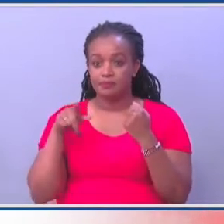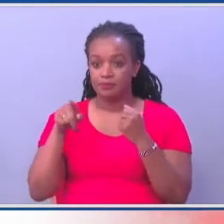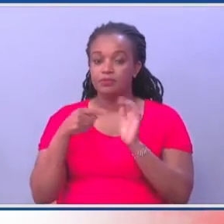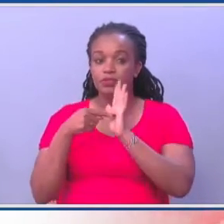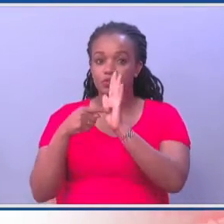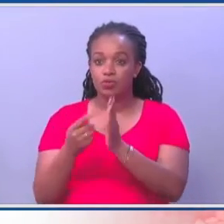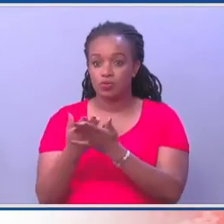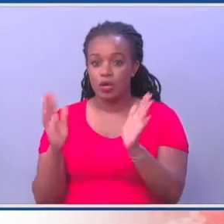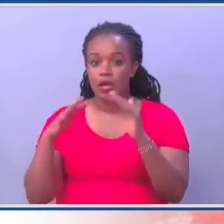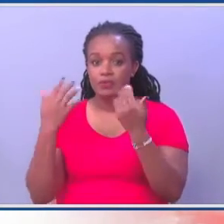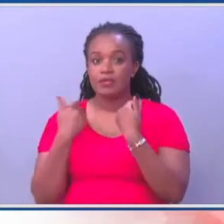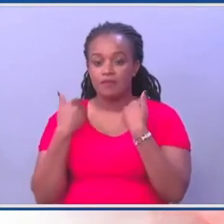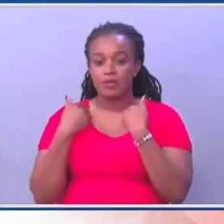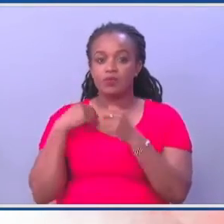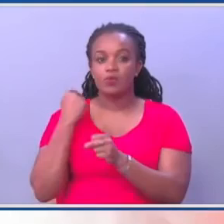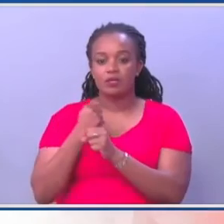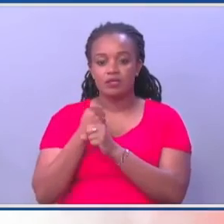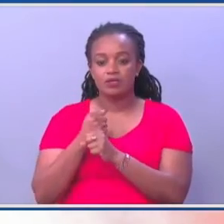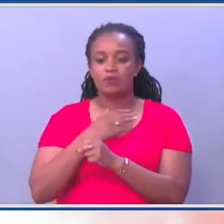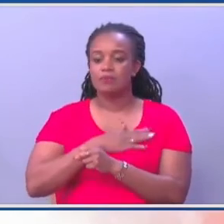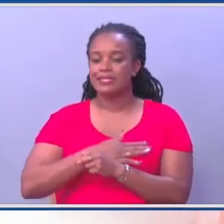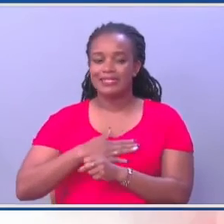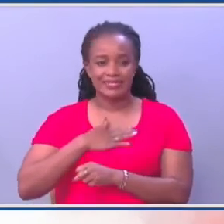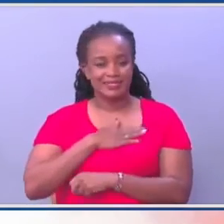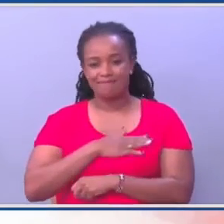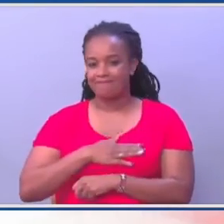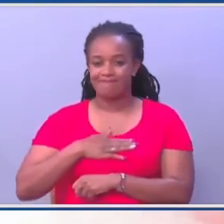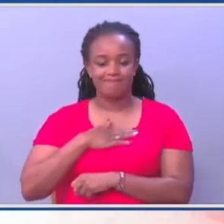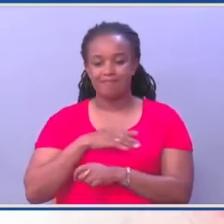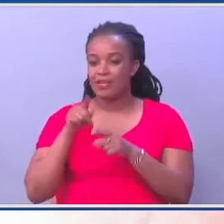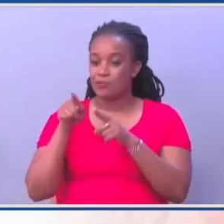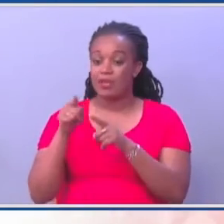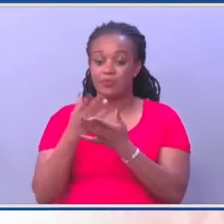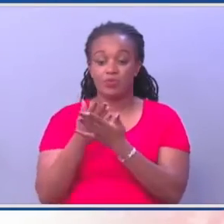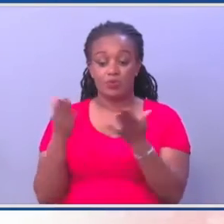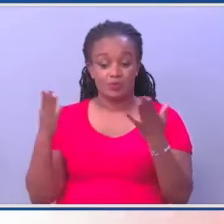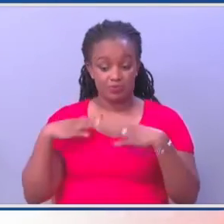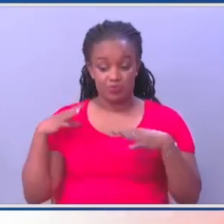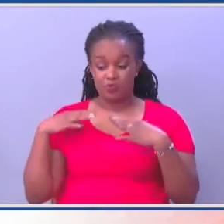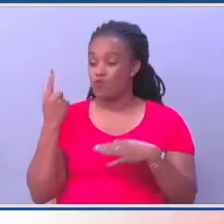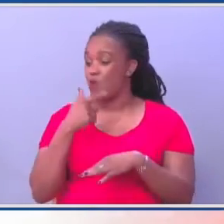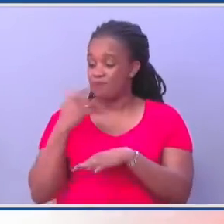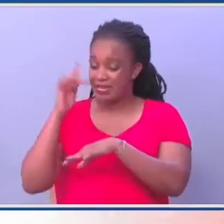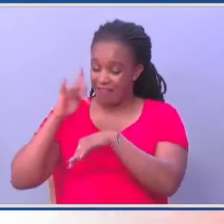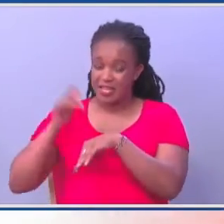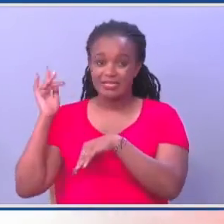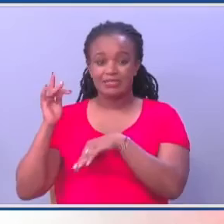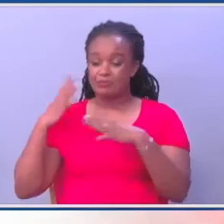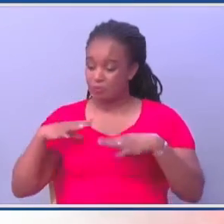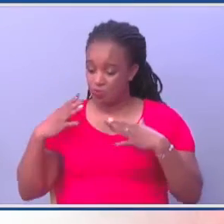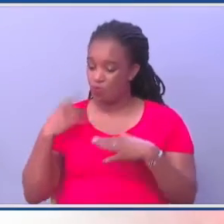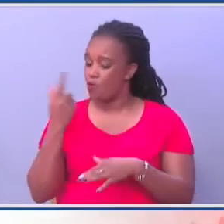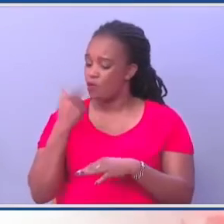performing their functions? So please, don't blame the victims. All right. people who have been victimized by the electoral